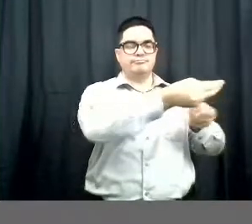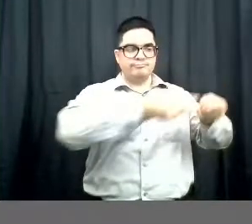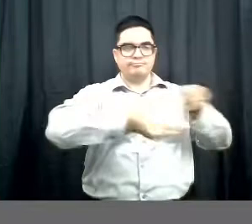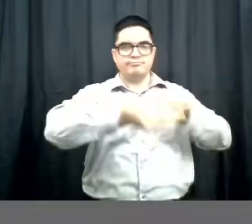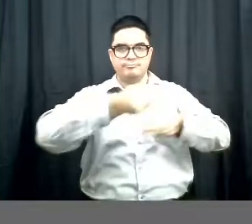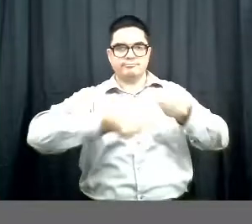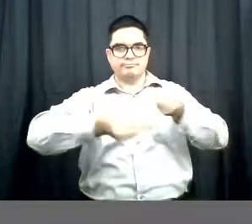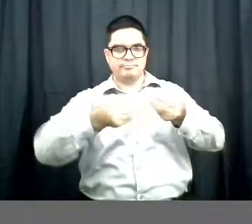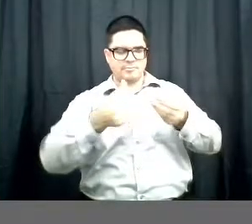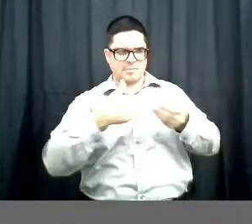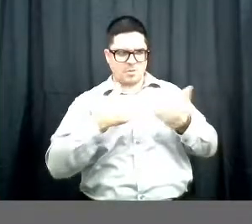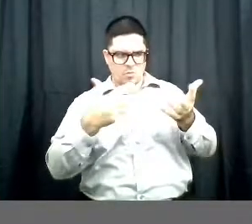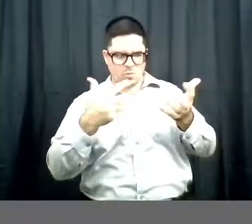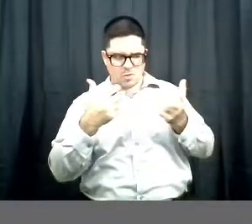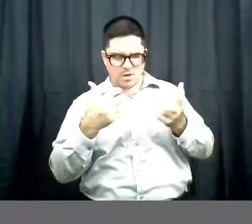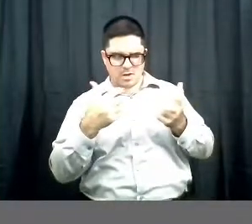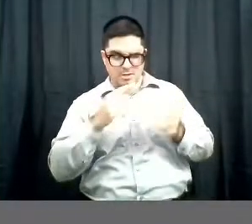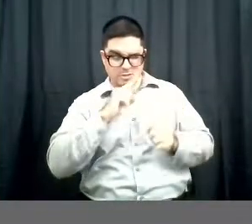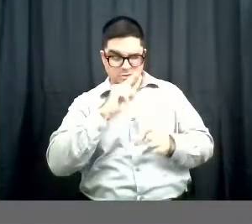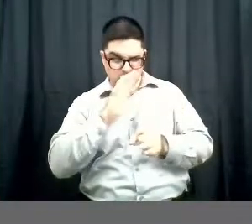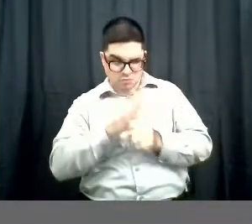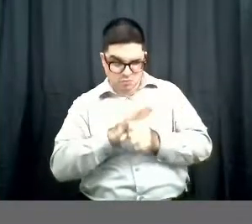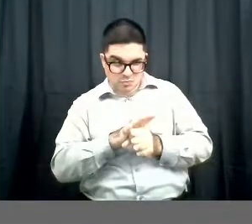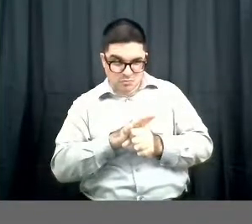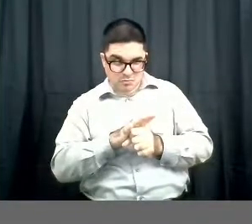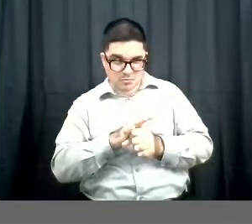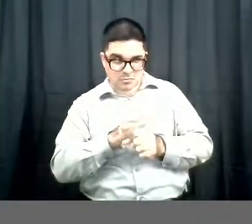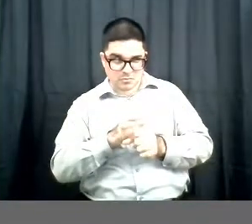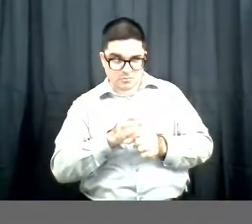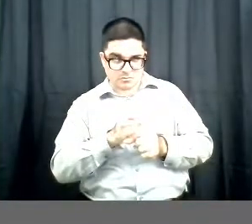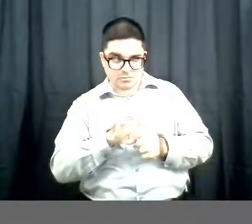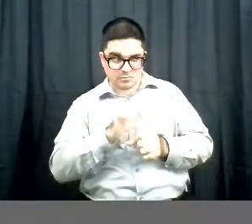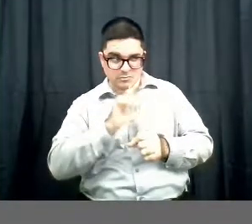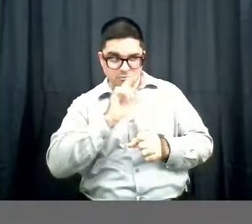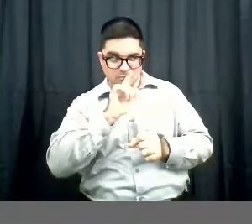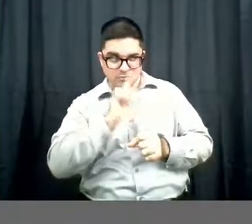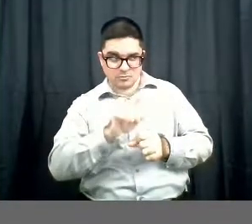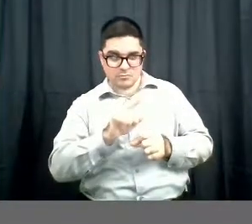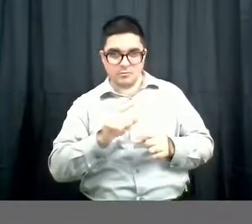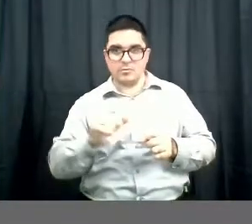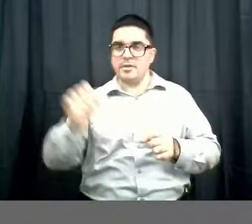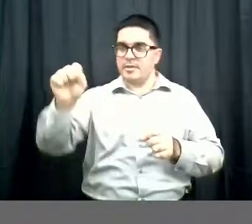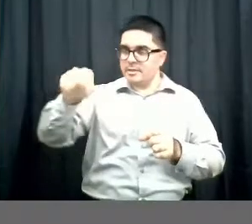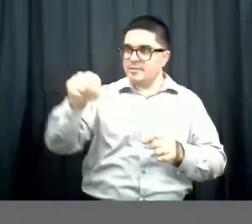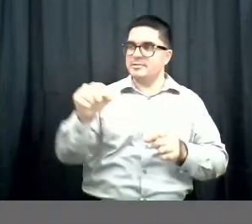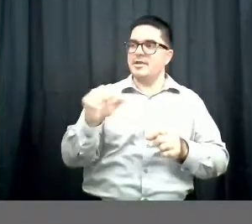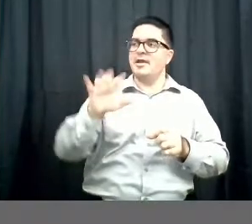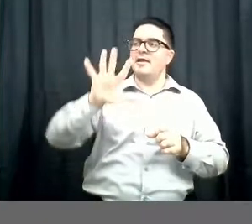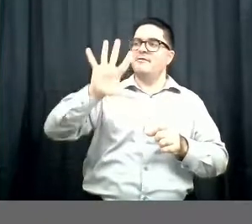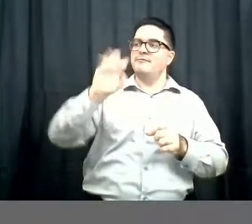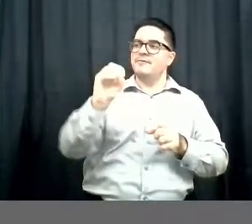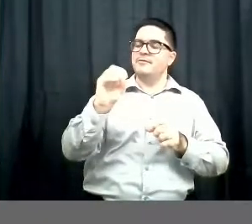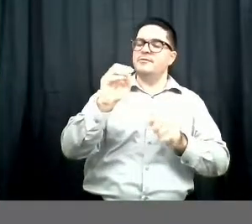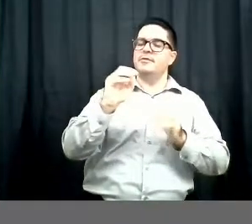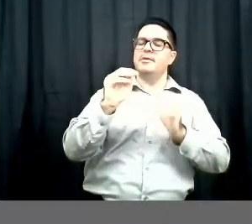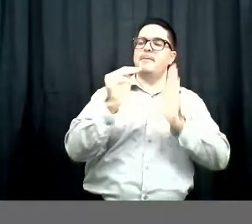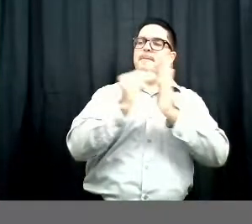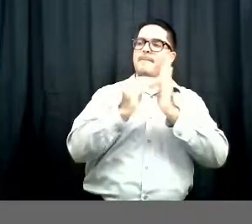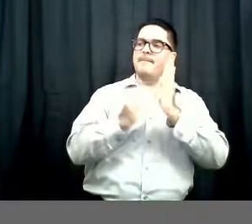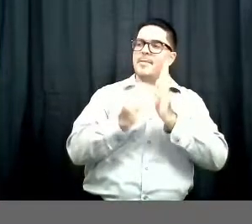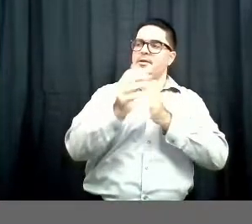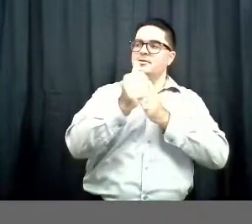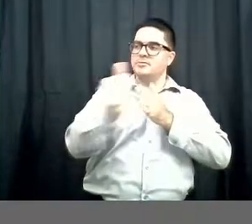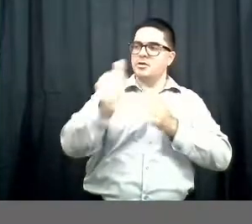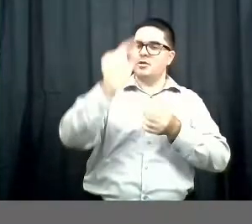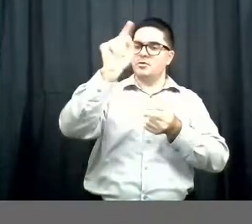correctly. That's correct. Remember that I mentioned that the TSA was down to $15 million at one point. Today, the TSA is over